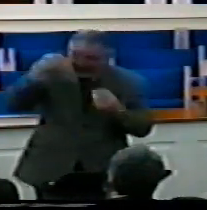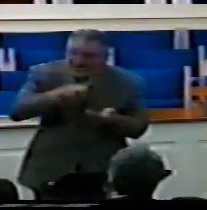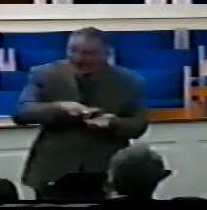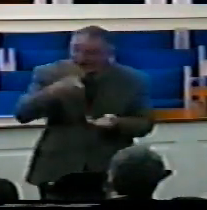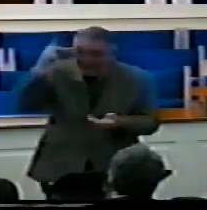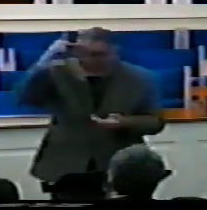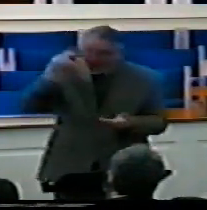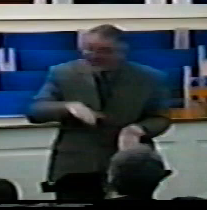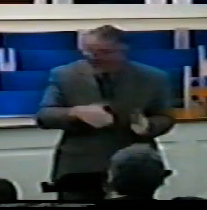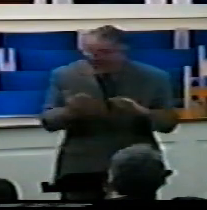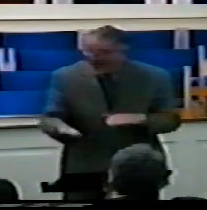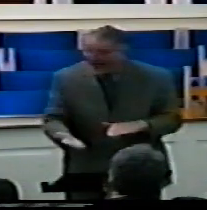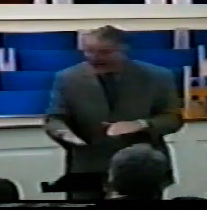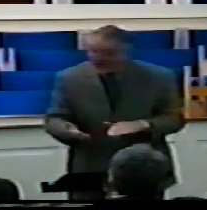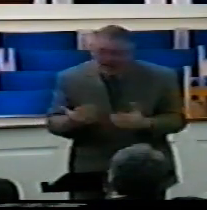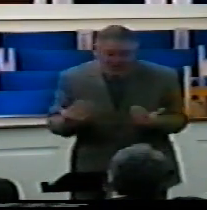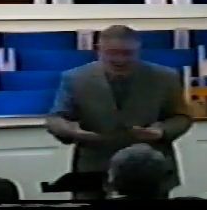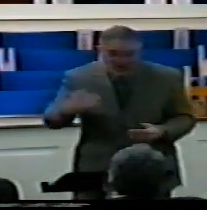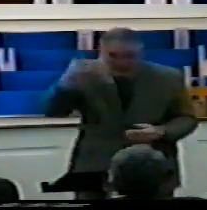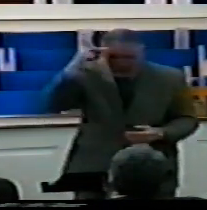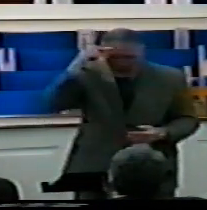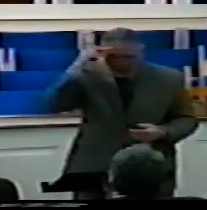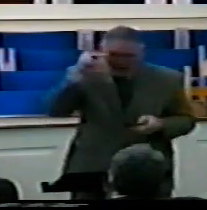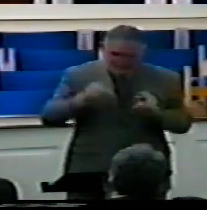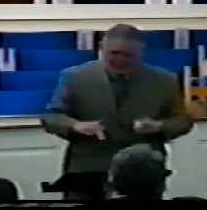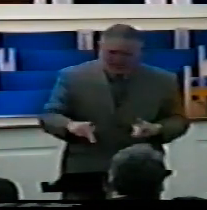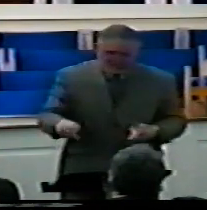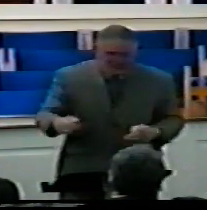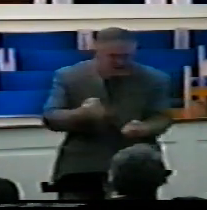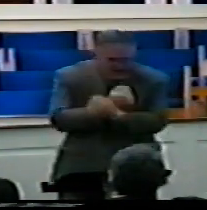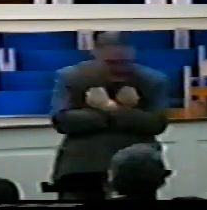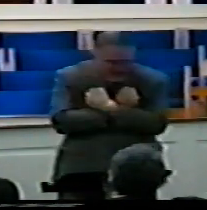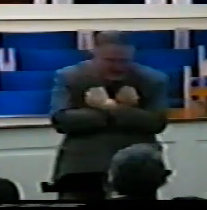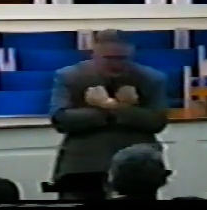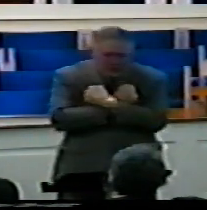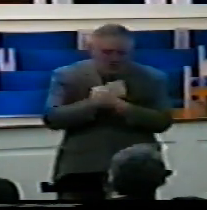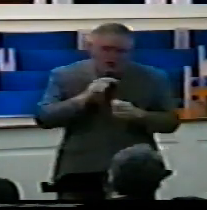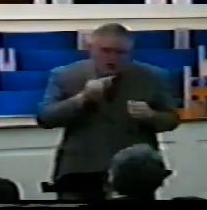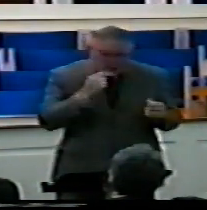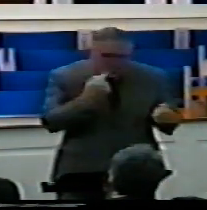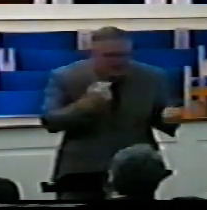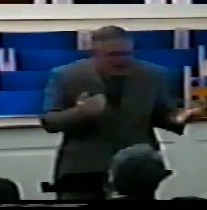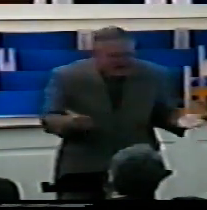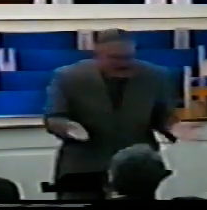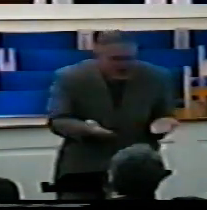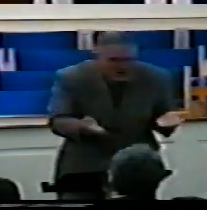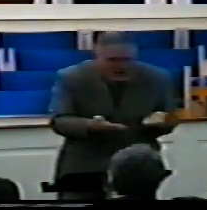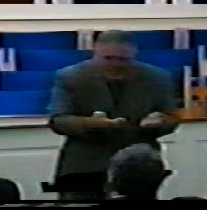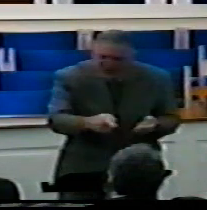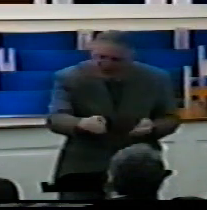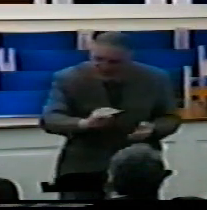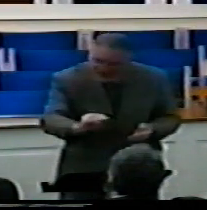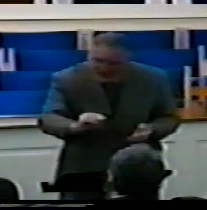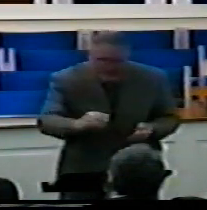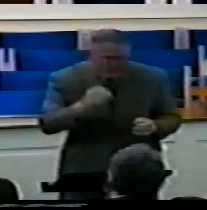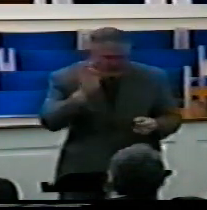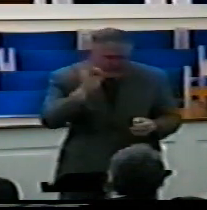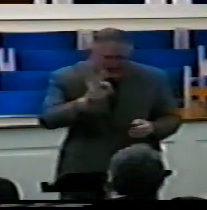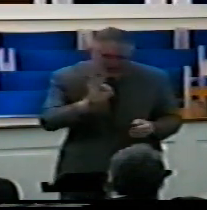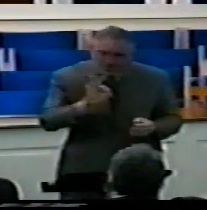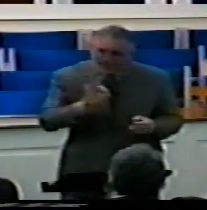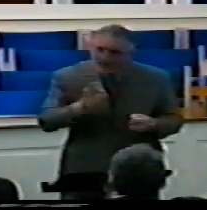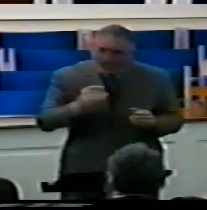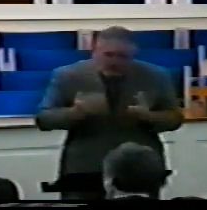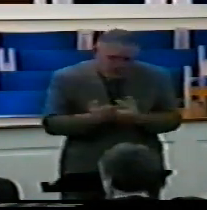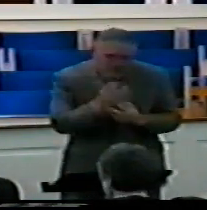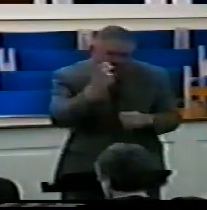because here's Paul, the one that they loved. Here's Paul, the one that had nurtured them. Here's Paul, the one that had lifted them up and carried them through the hard times. And